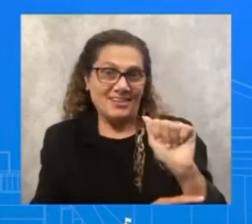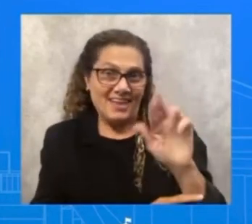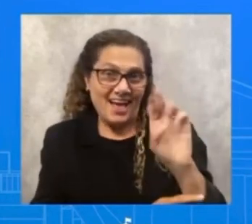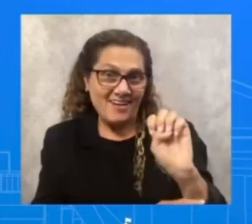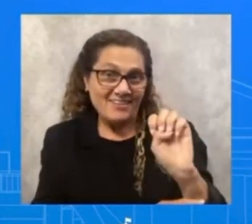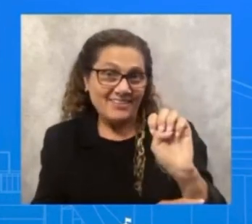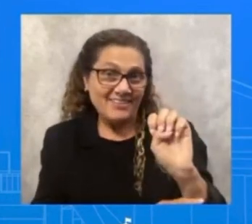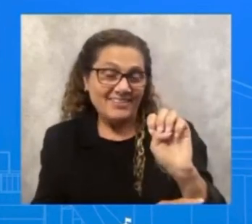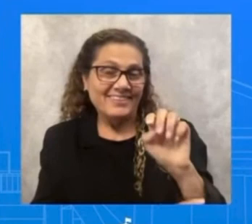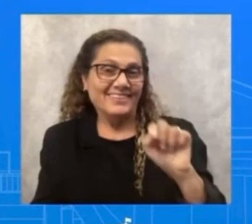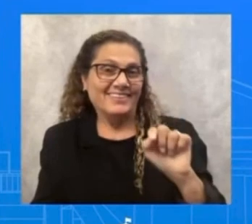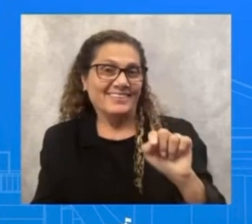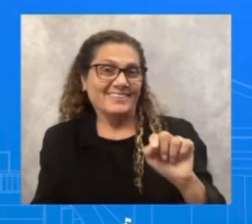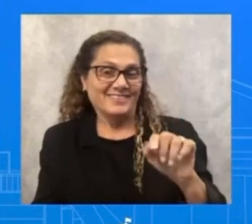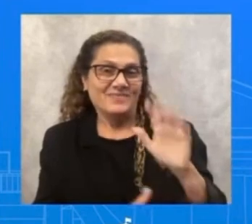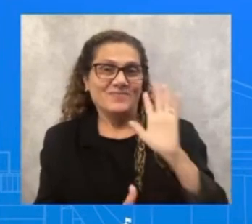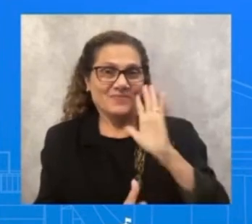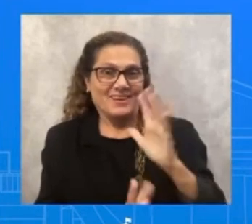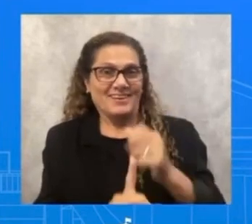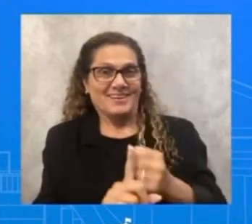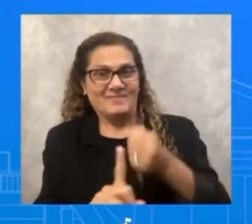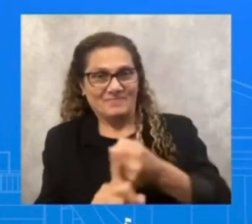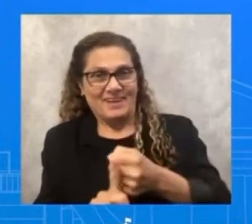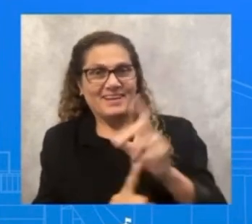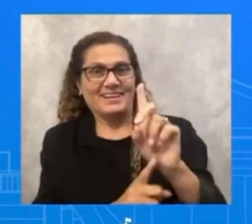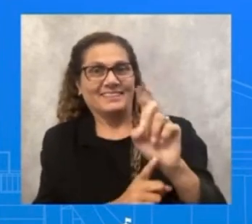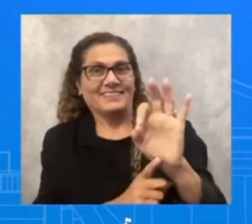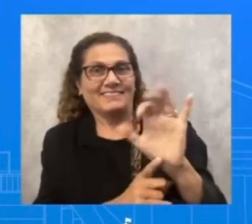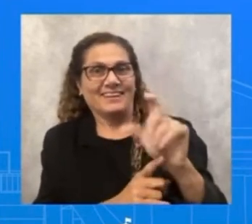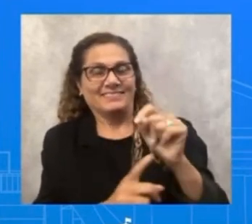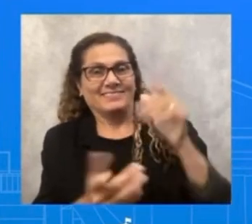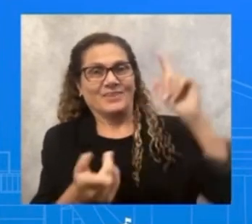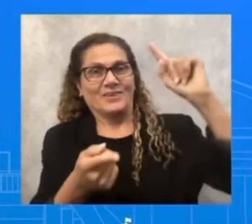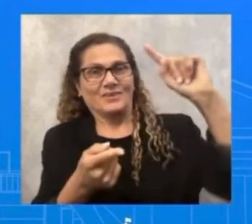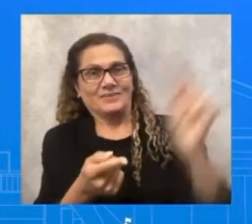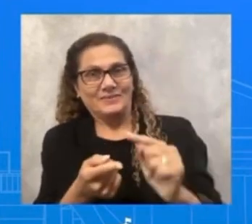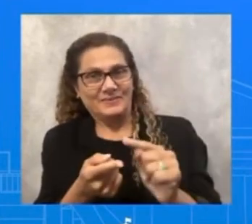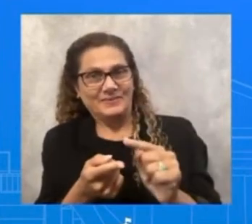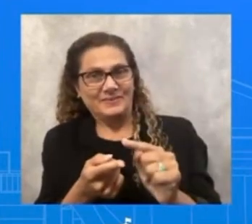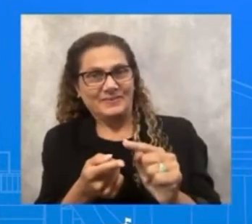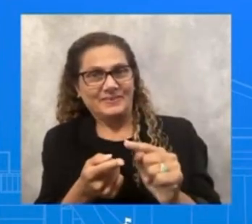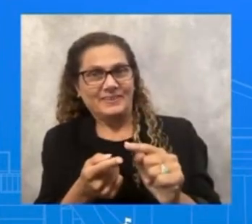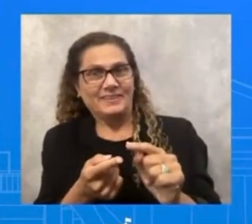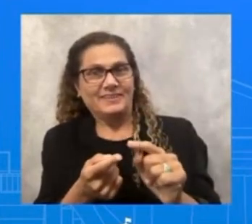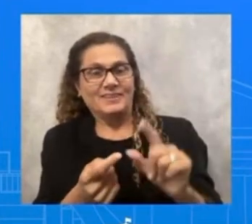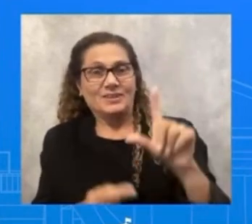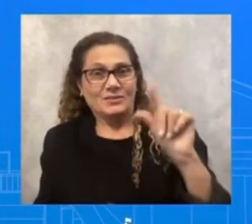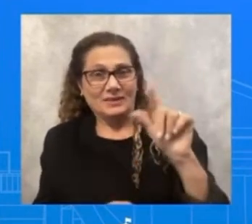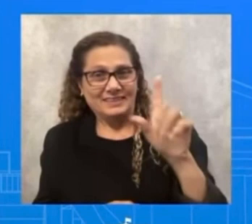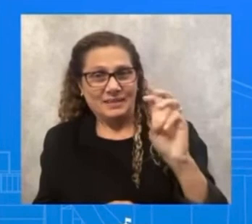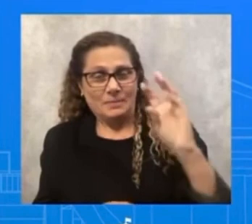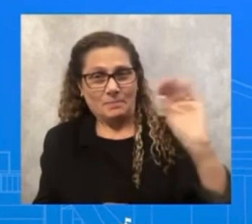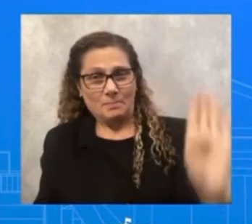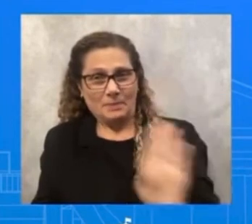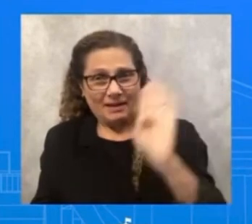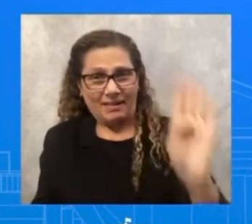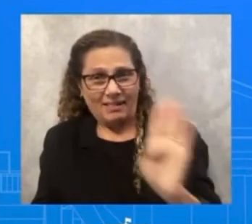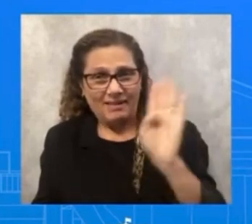reduction, $160 billion over 10 years. Right, obviously, the Inflation Reduction Act